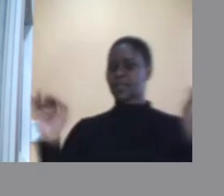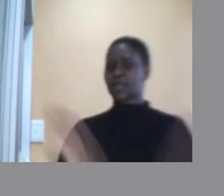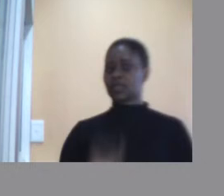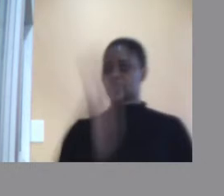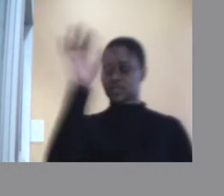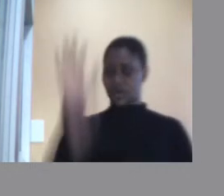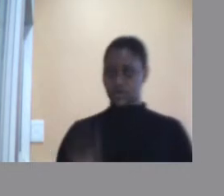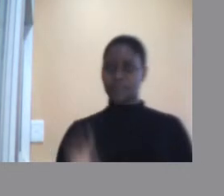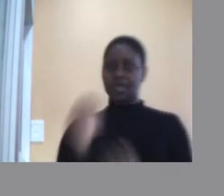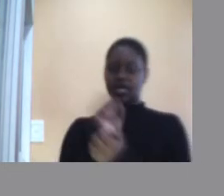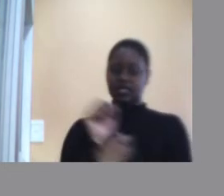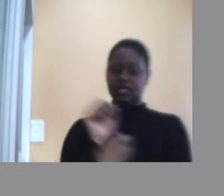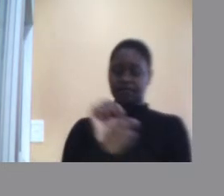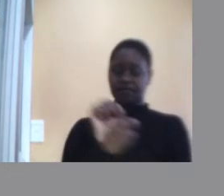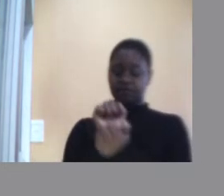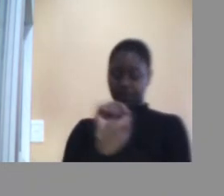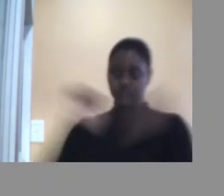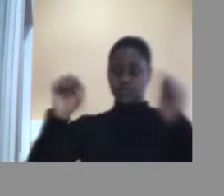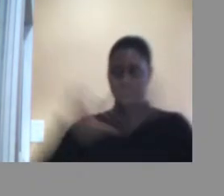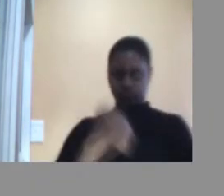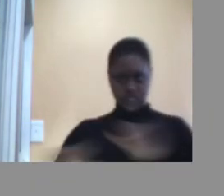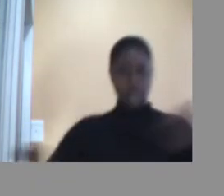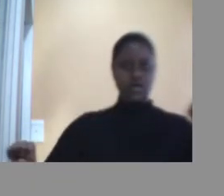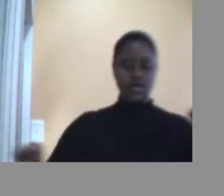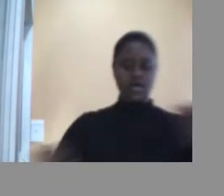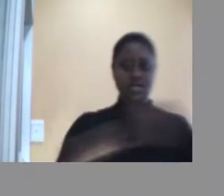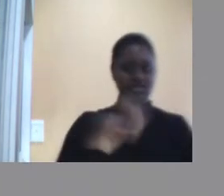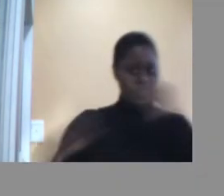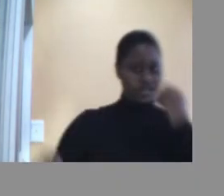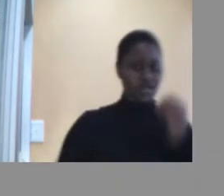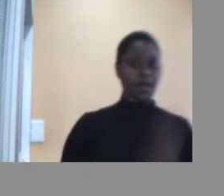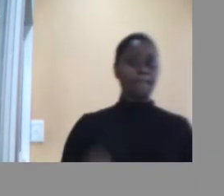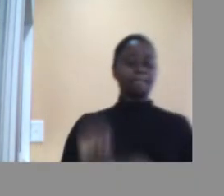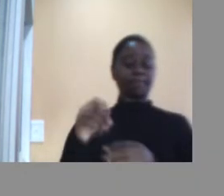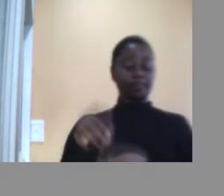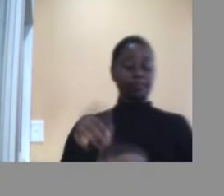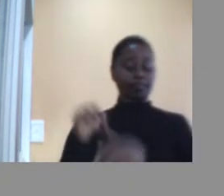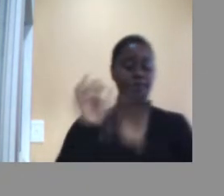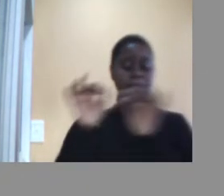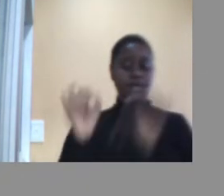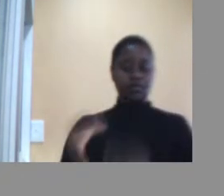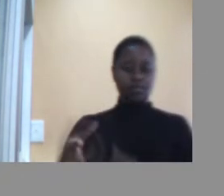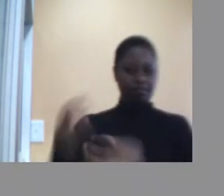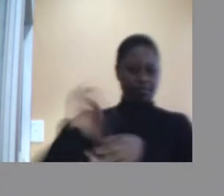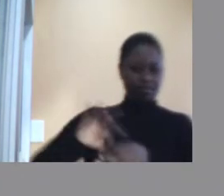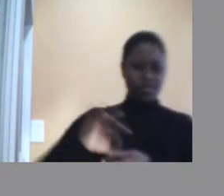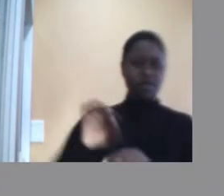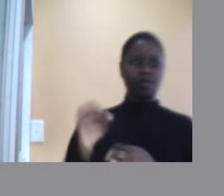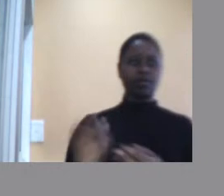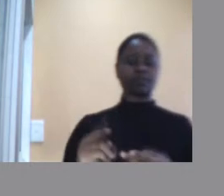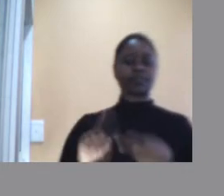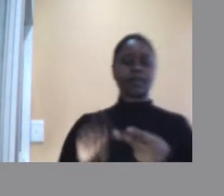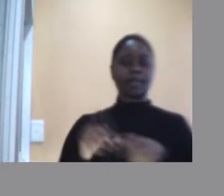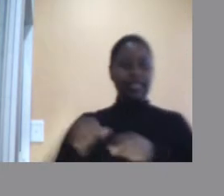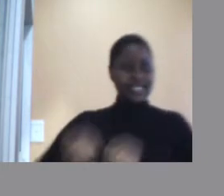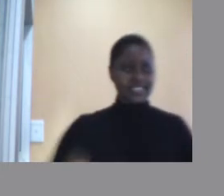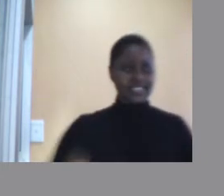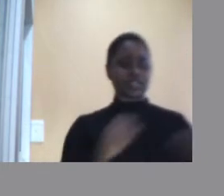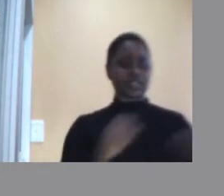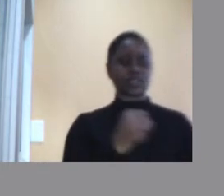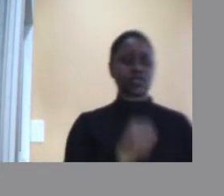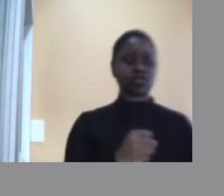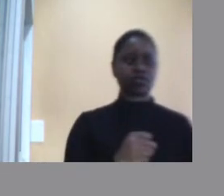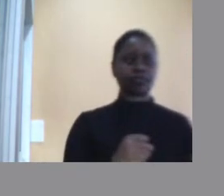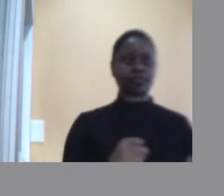The Freedom Charter provided that South Africa belongs to all who live in it. Hence, in our strategy and